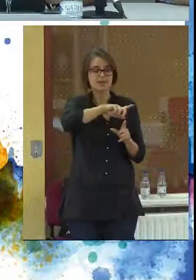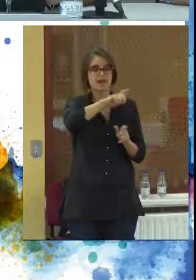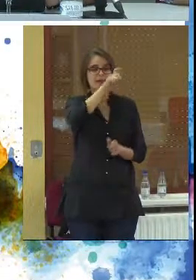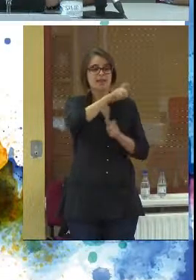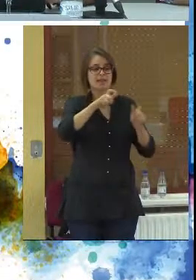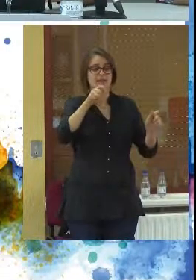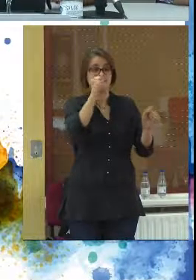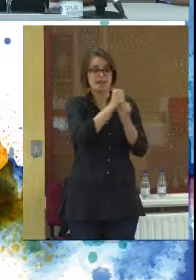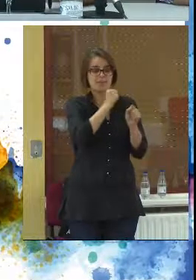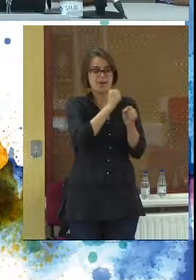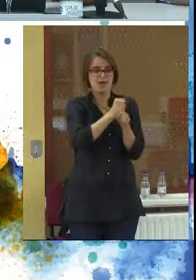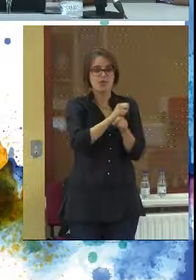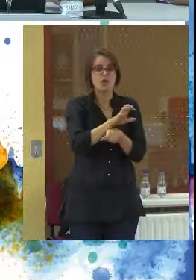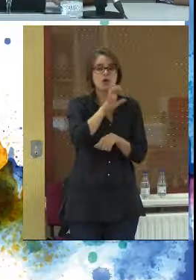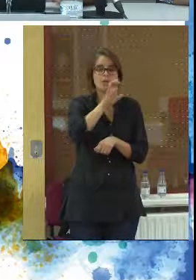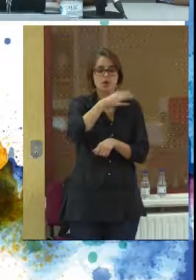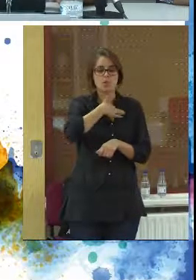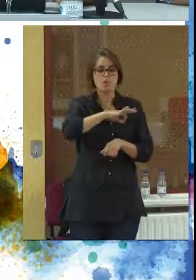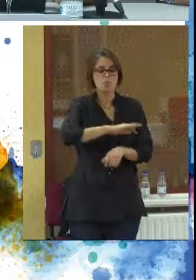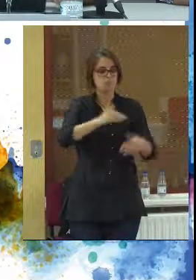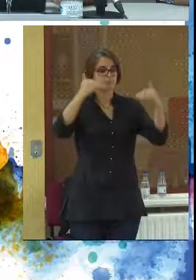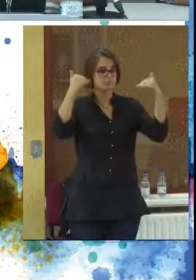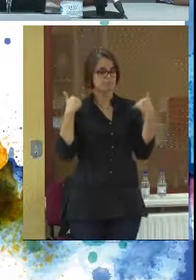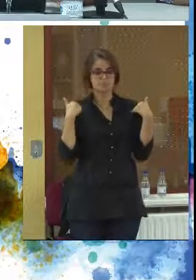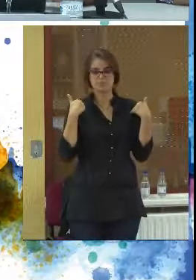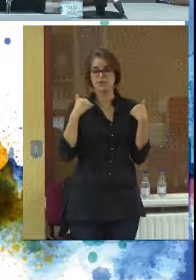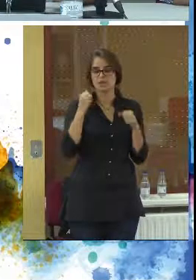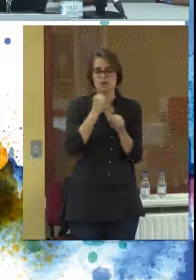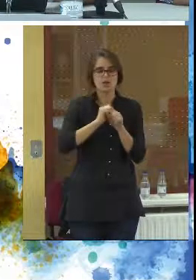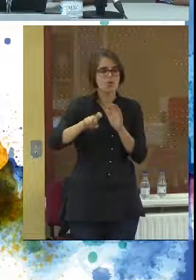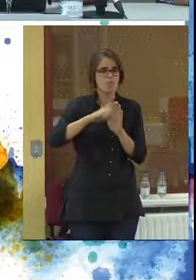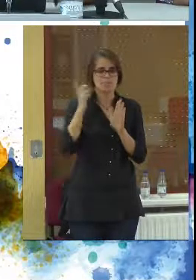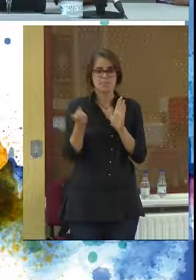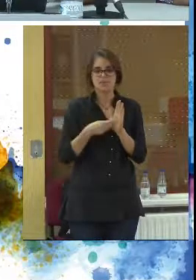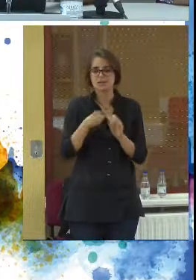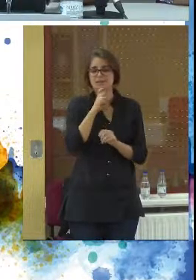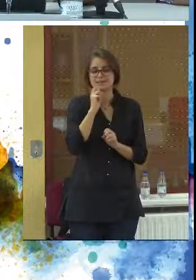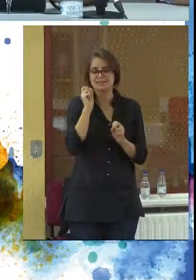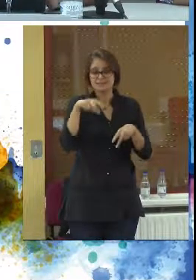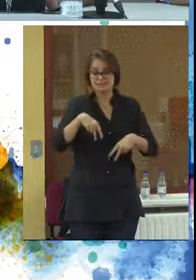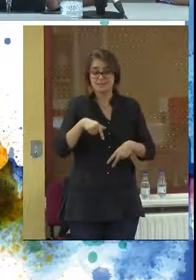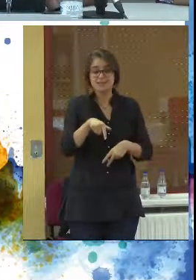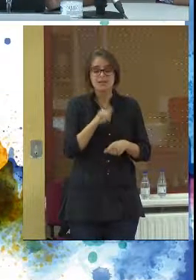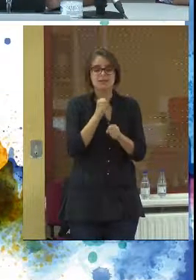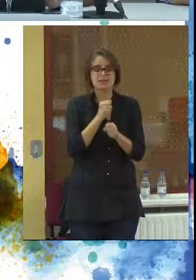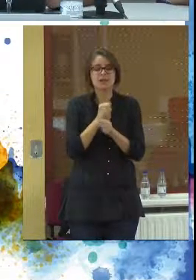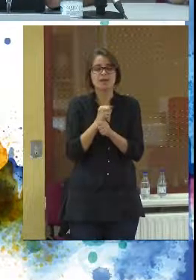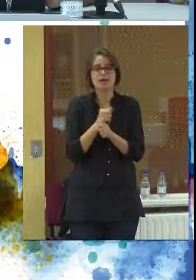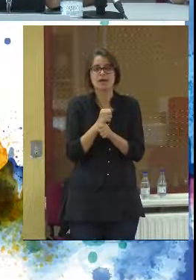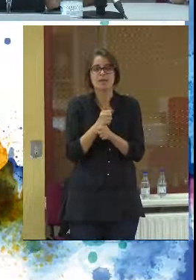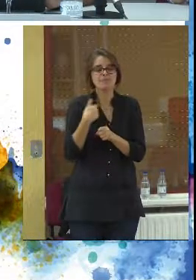our area that could undertake the task 100% without problems.